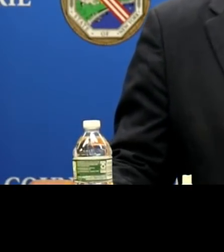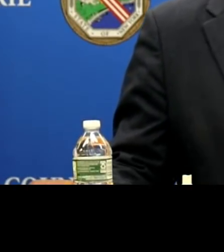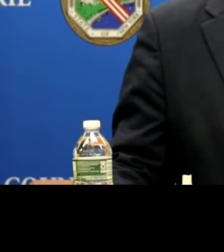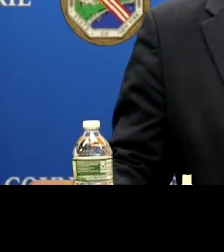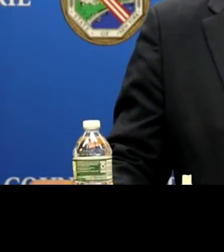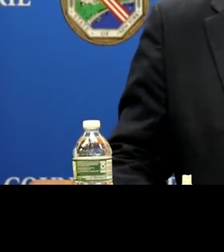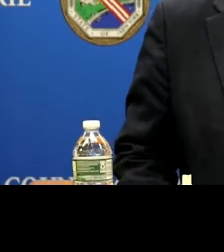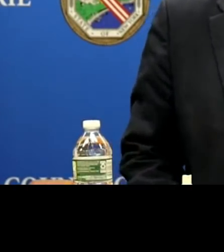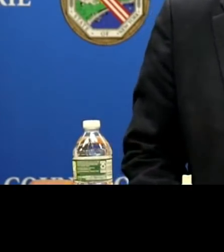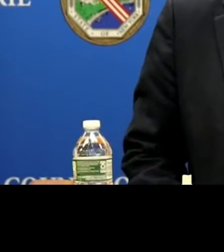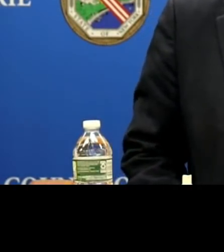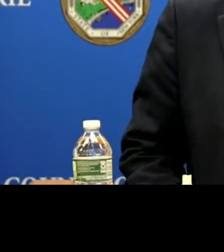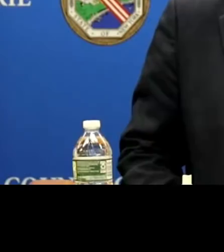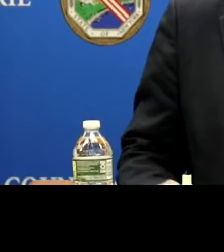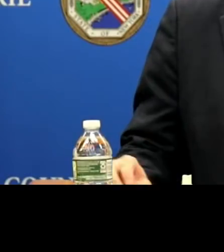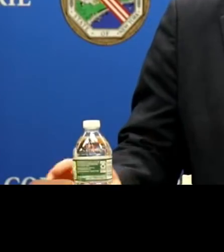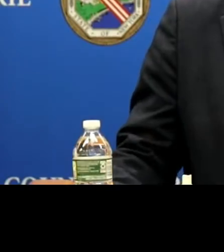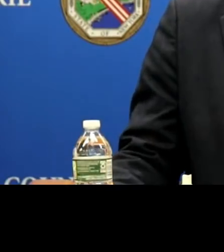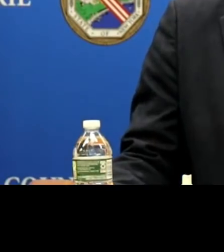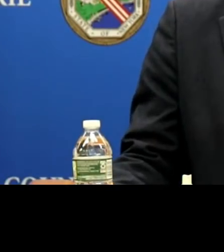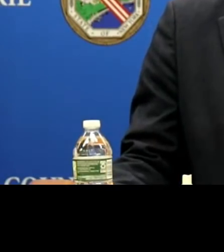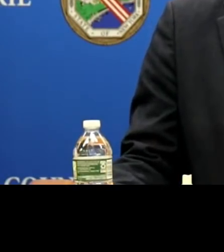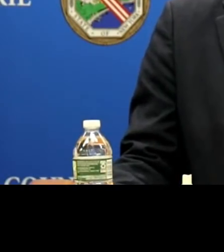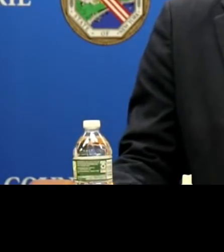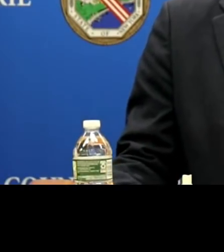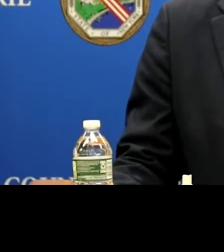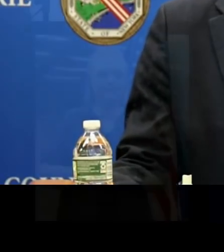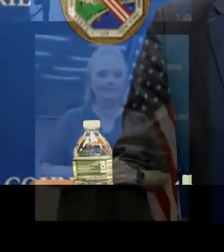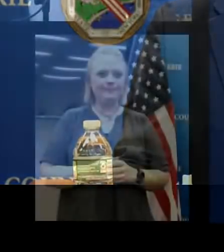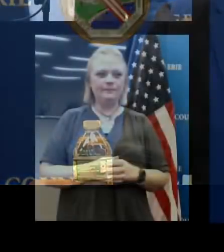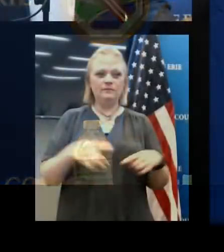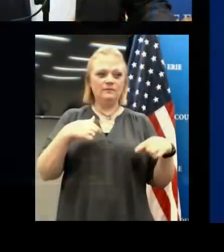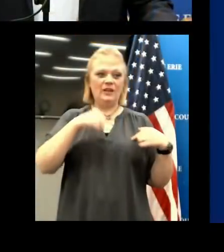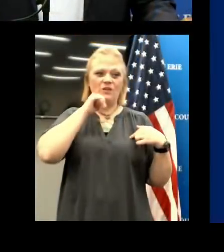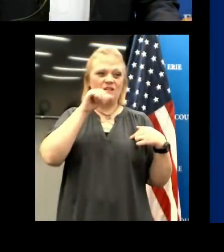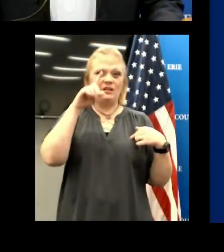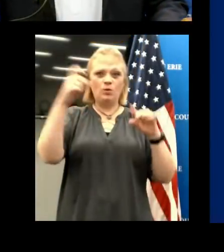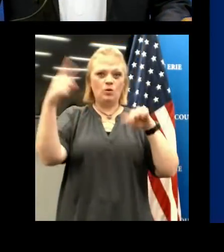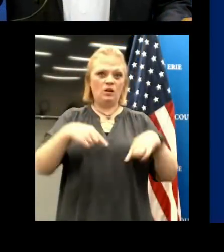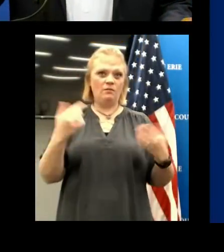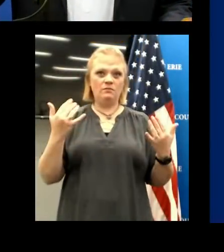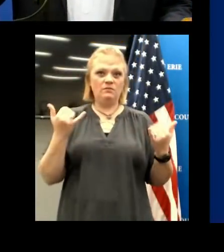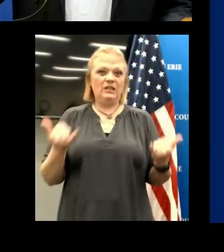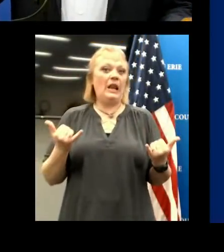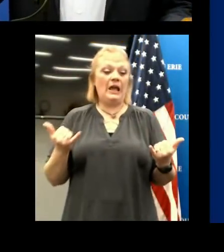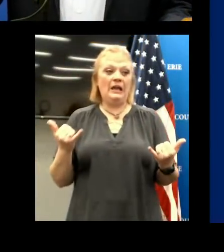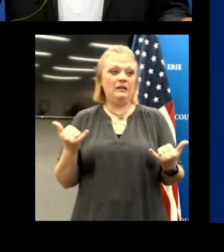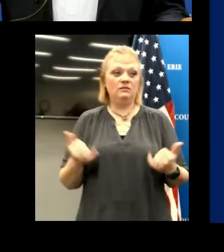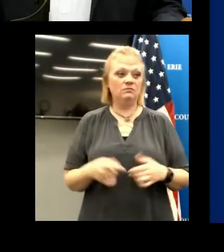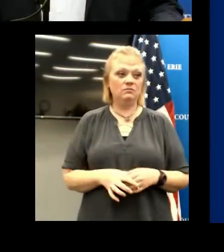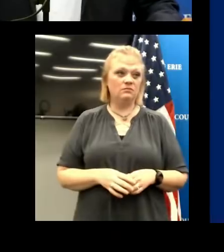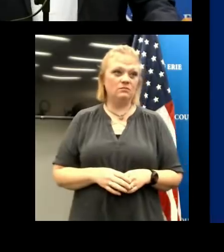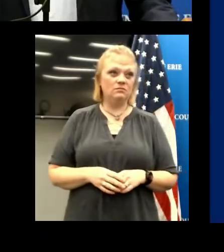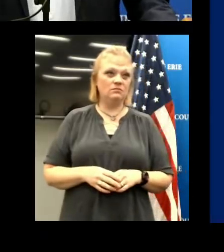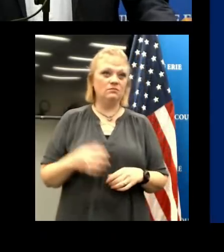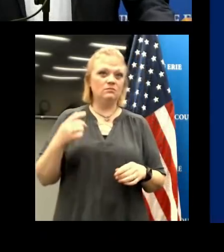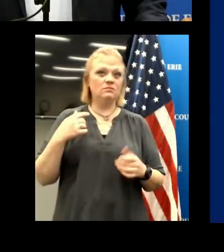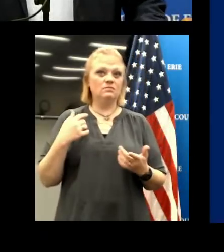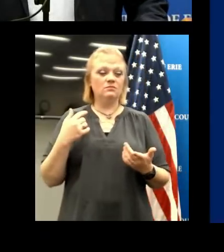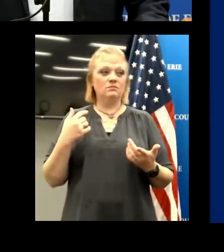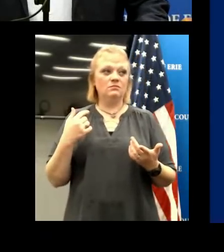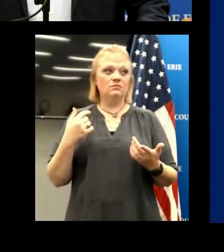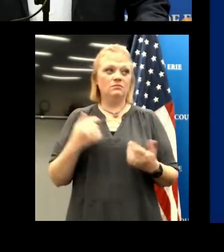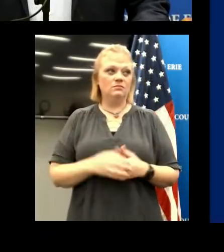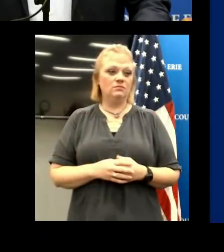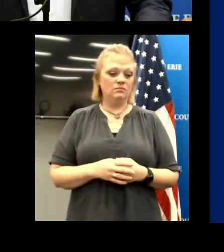With regards to the travel, just one little thing about that. I was not supposed to be here today. I had originally